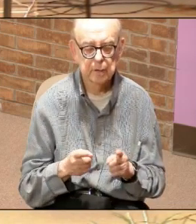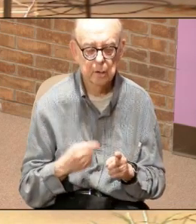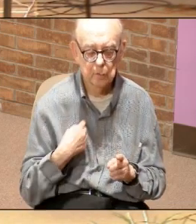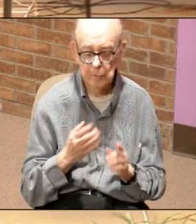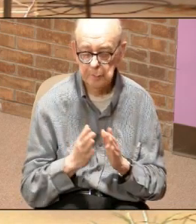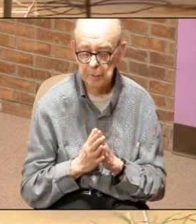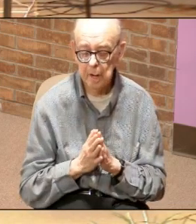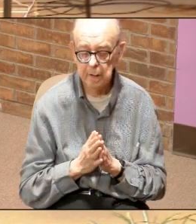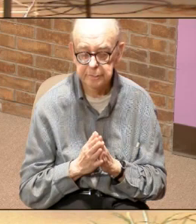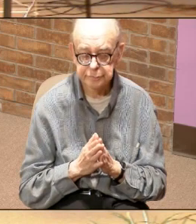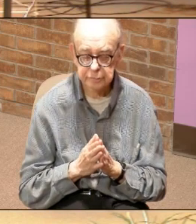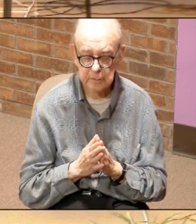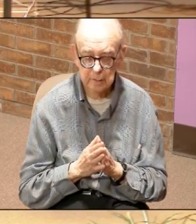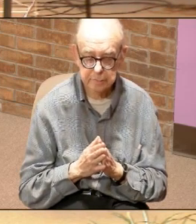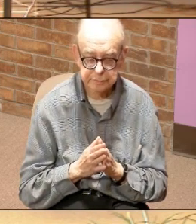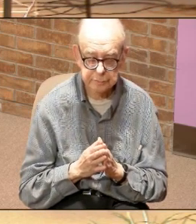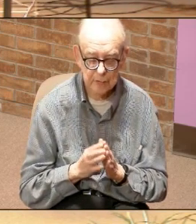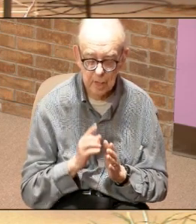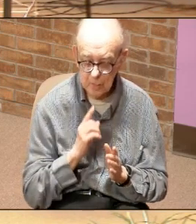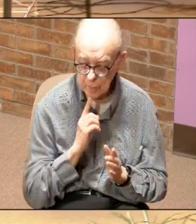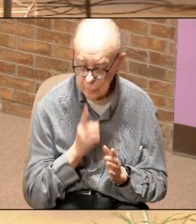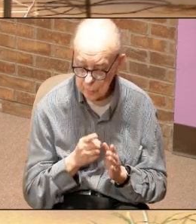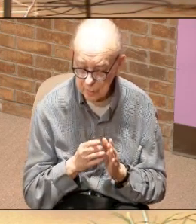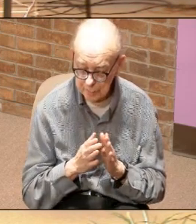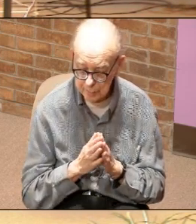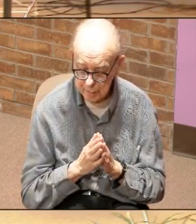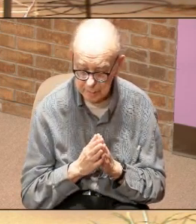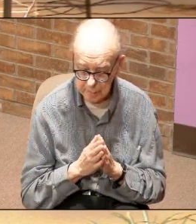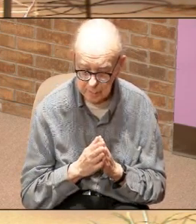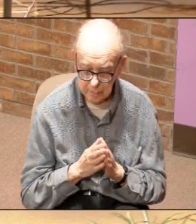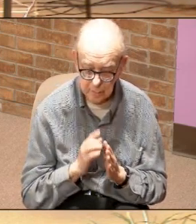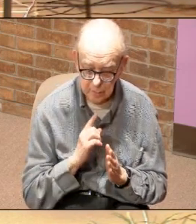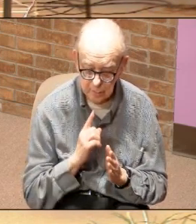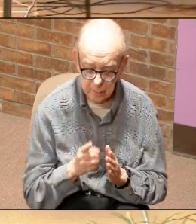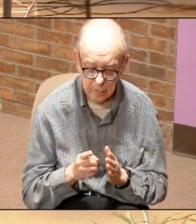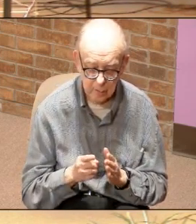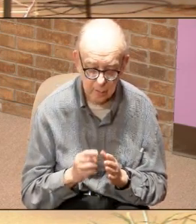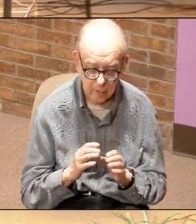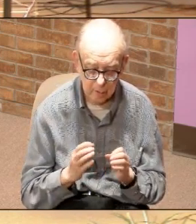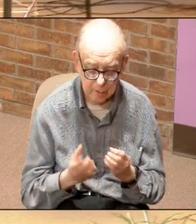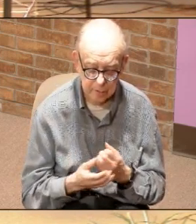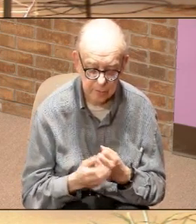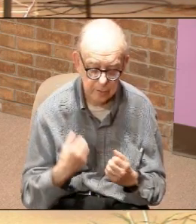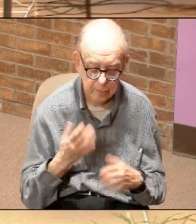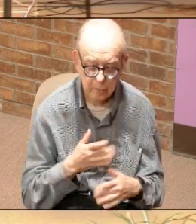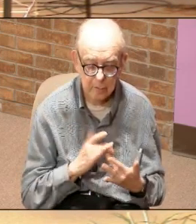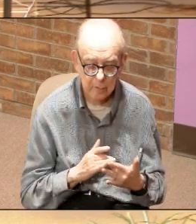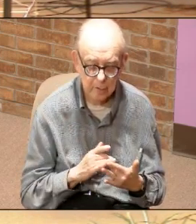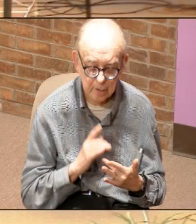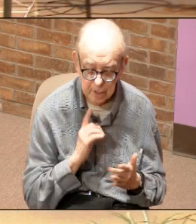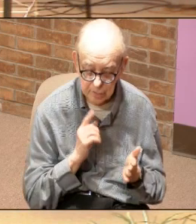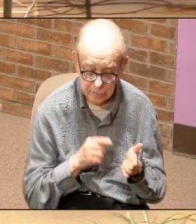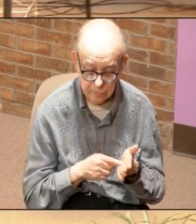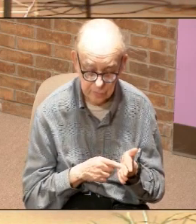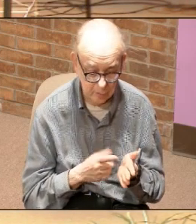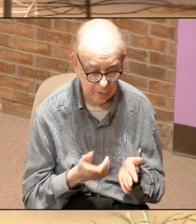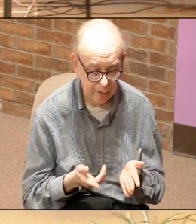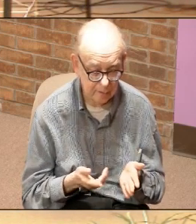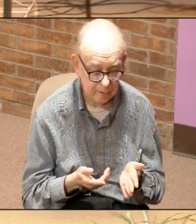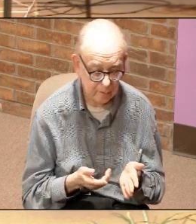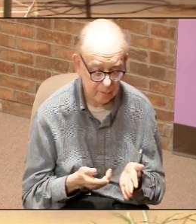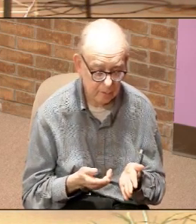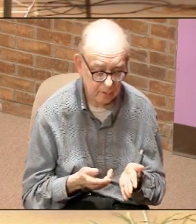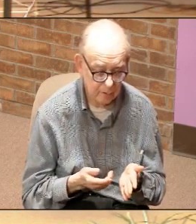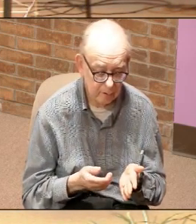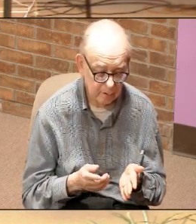we pray, or genuinely pray, the real condition of our heart is revealed.